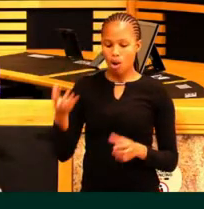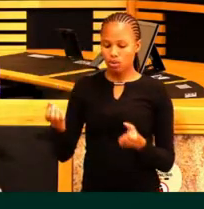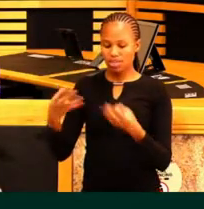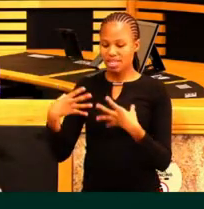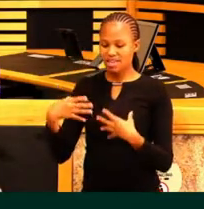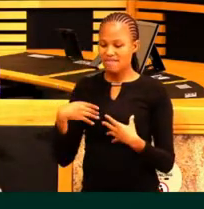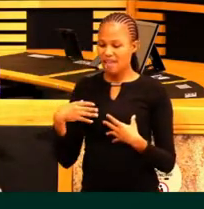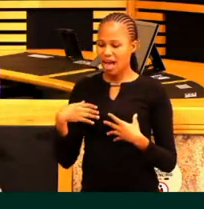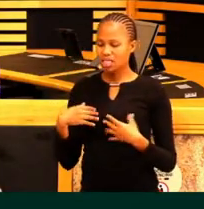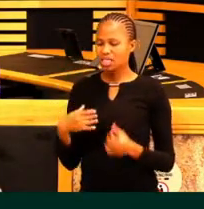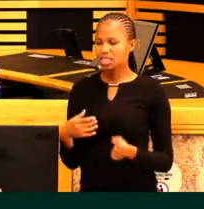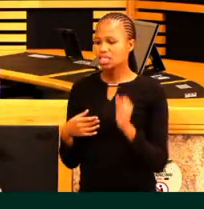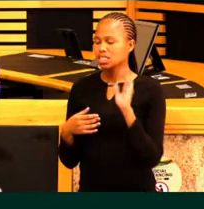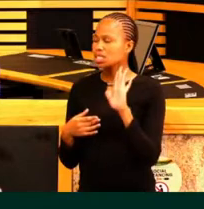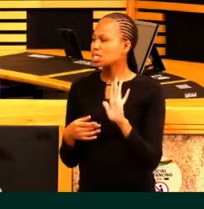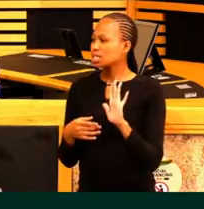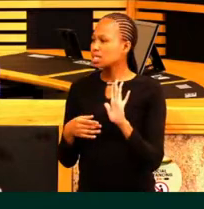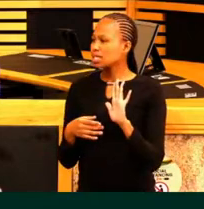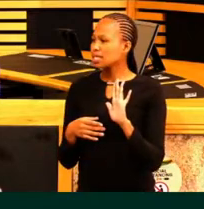City